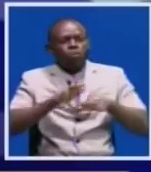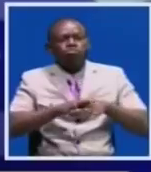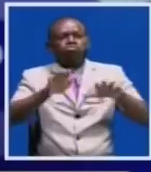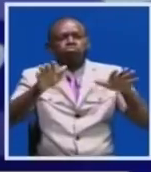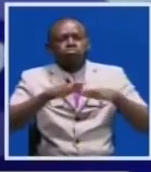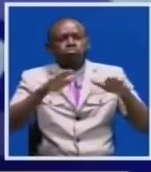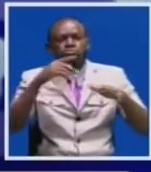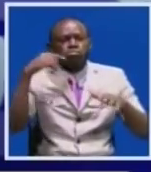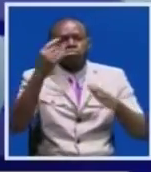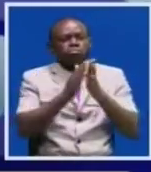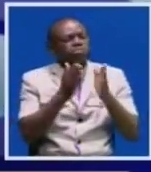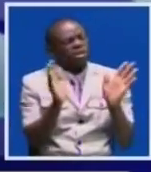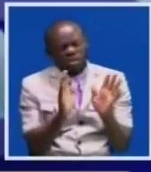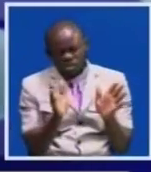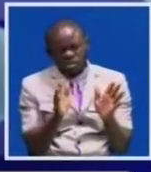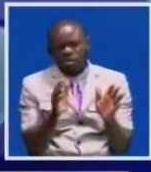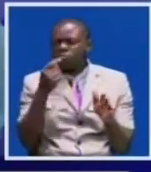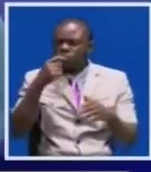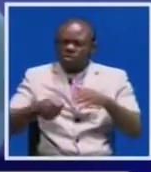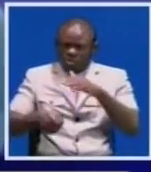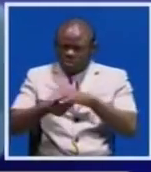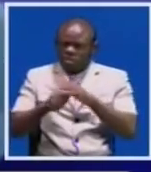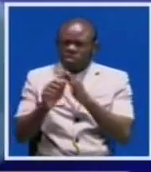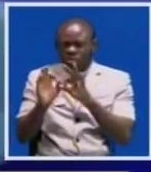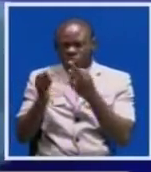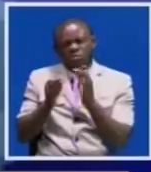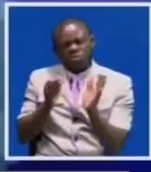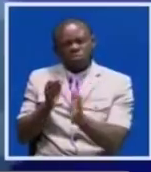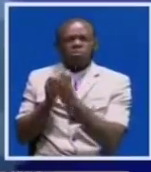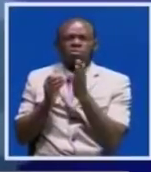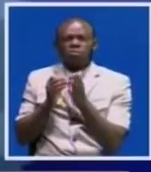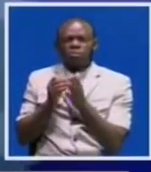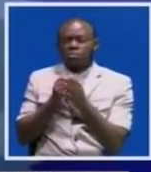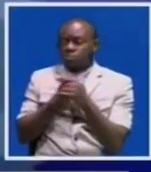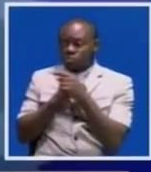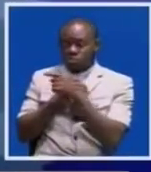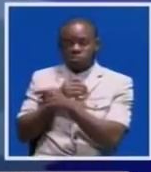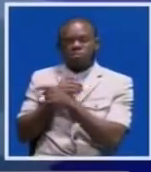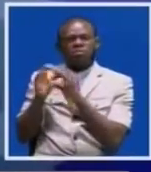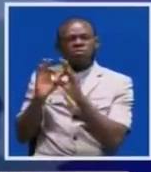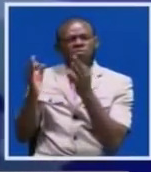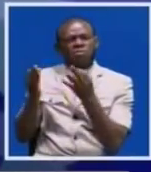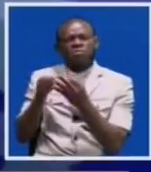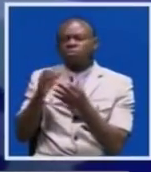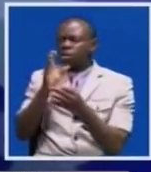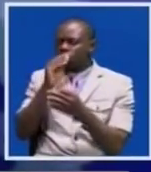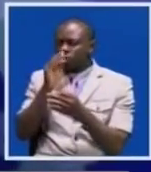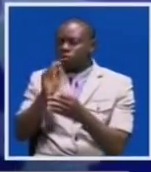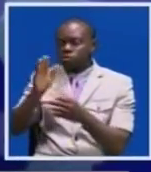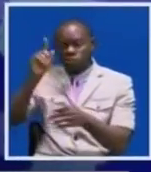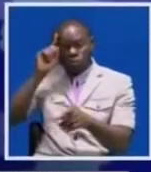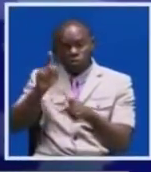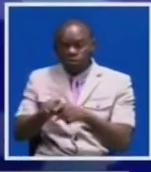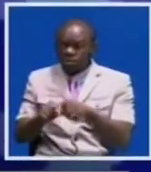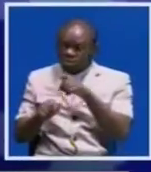is the family's legal and moral entitlement. Mr. Mukoka said in a statement that his brother